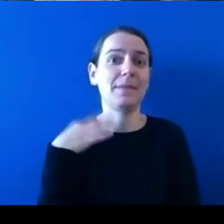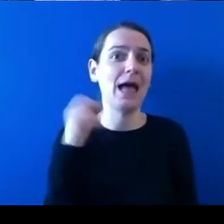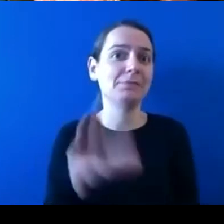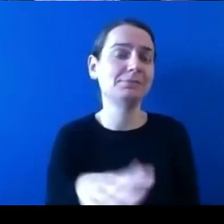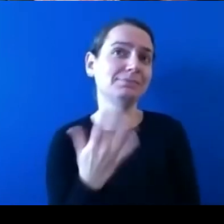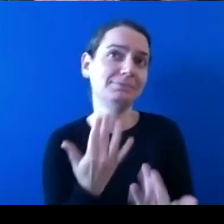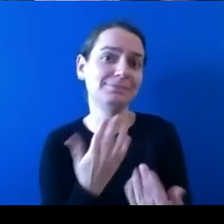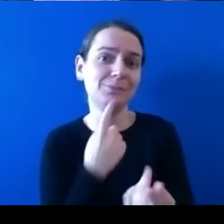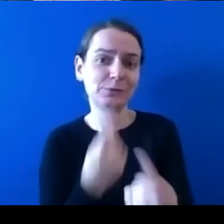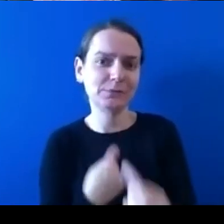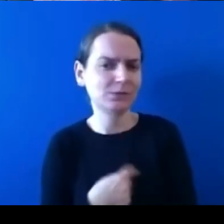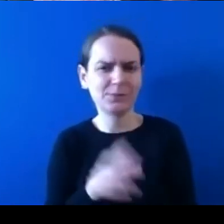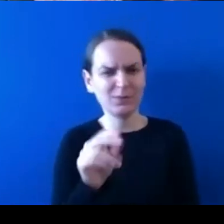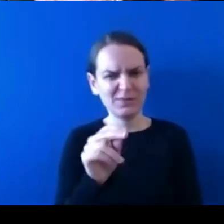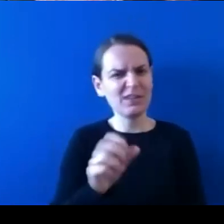fall.